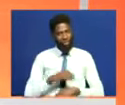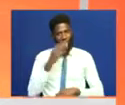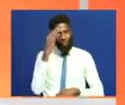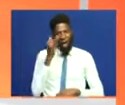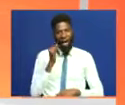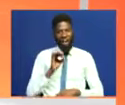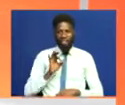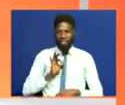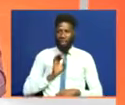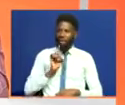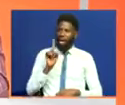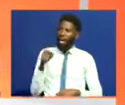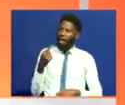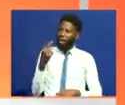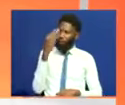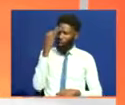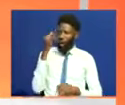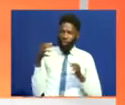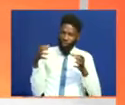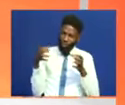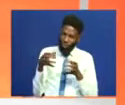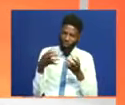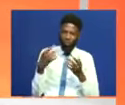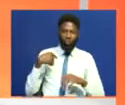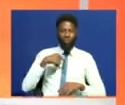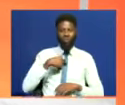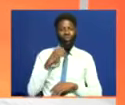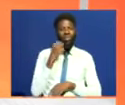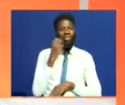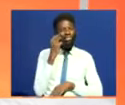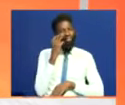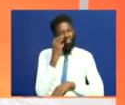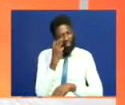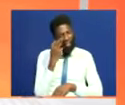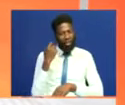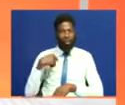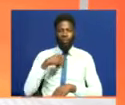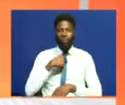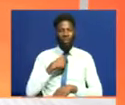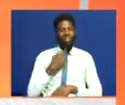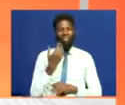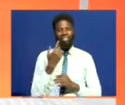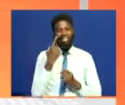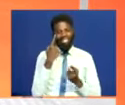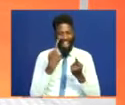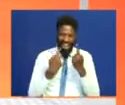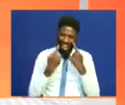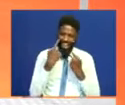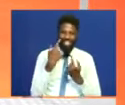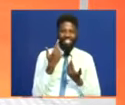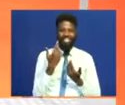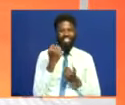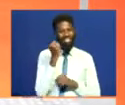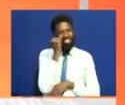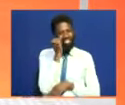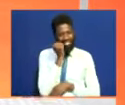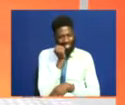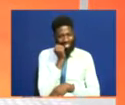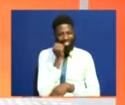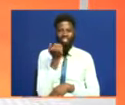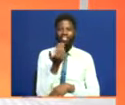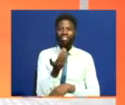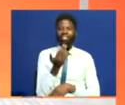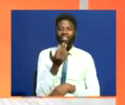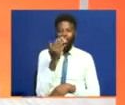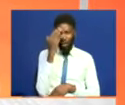the female? Why mm-hmm. us who are grieving? Actually, we are grieving. Mm-hmm. Actually, we are mourning. Actually, we are sad. Mm-hmm. Because as we speak, each